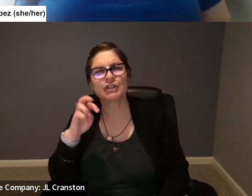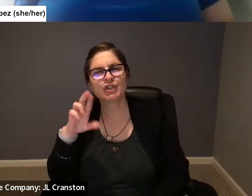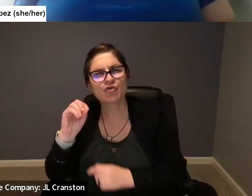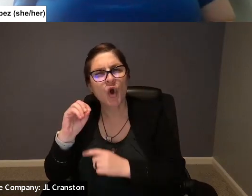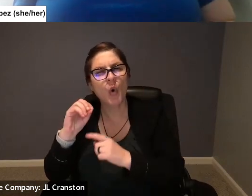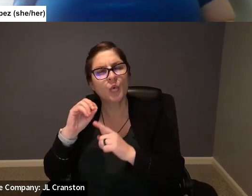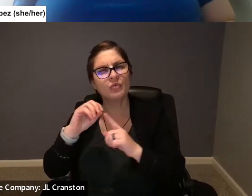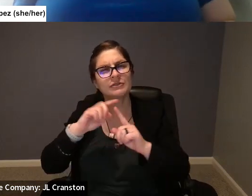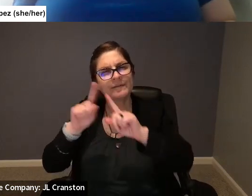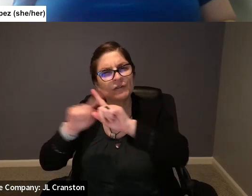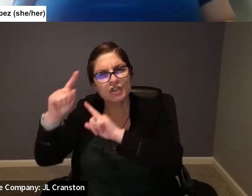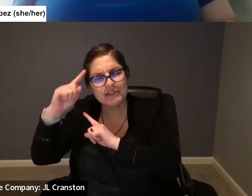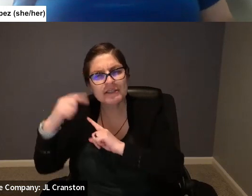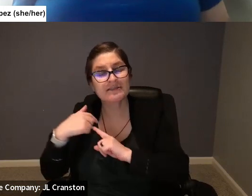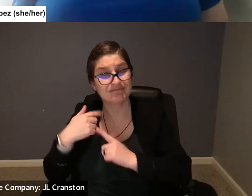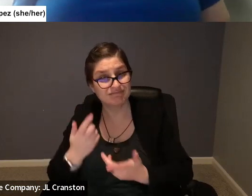some in my